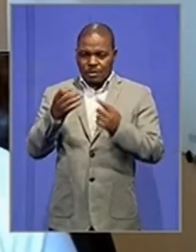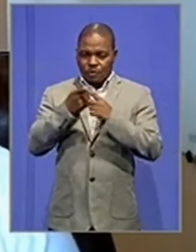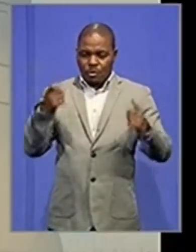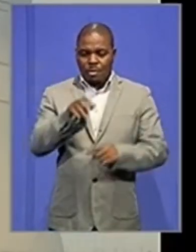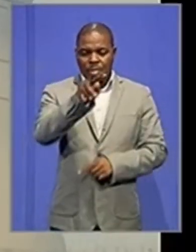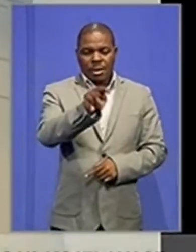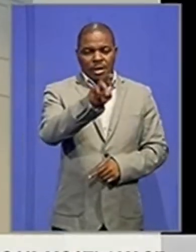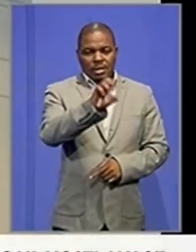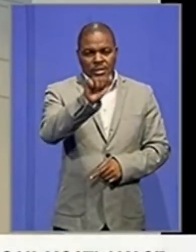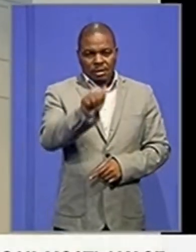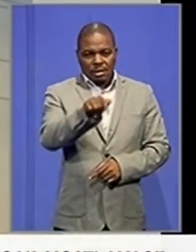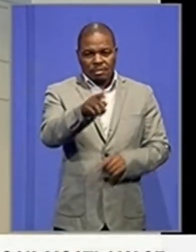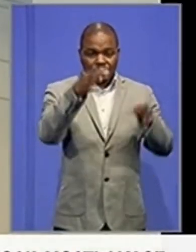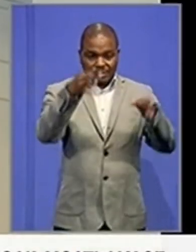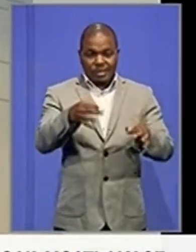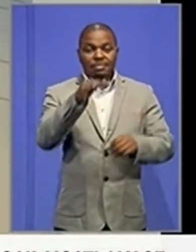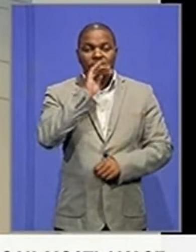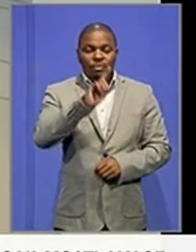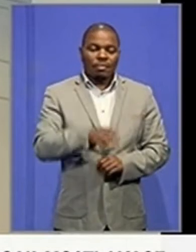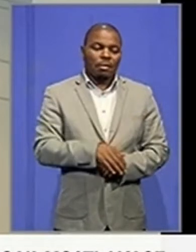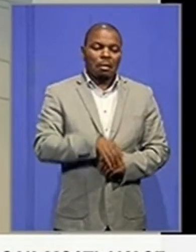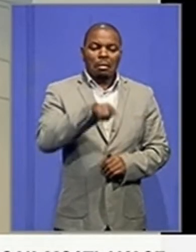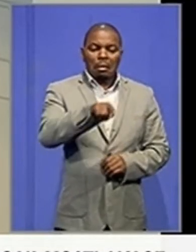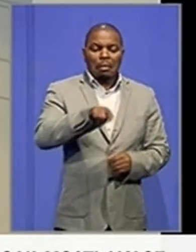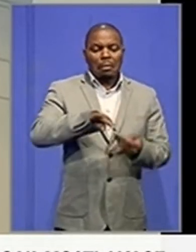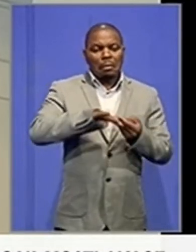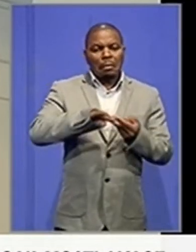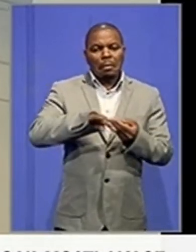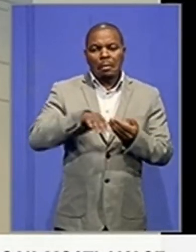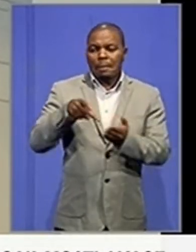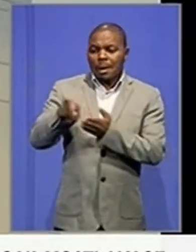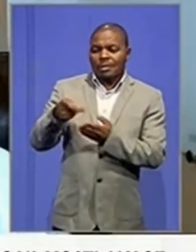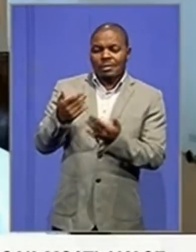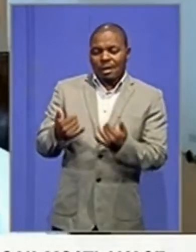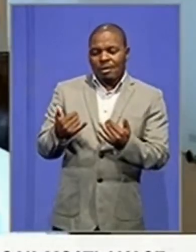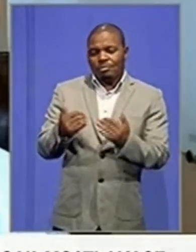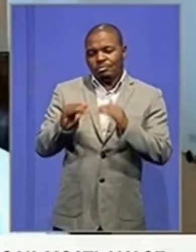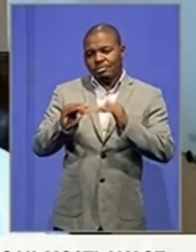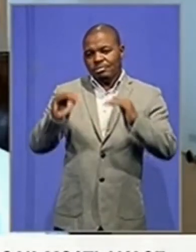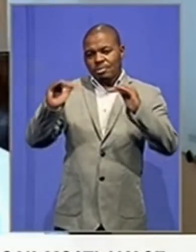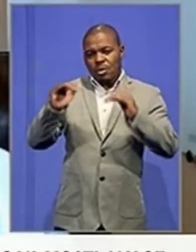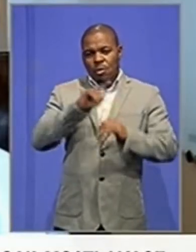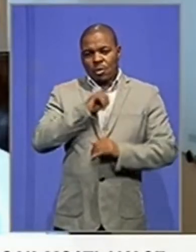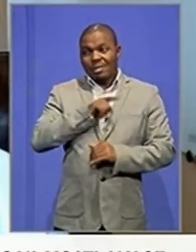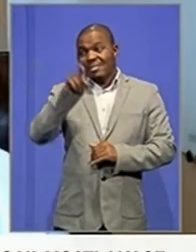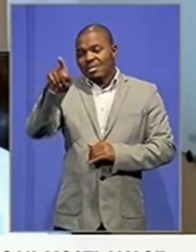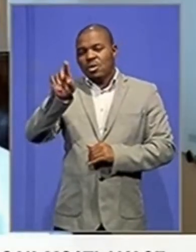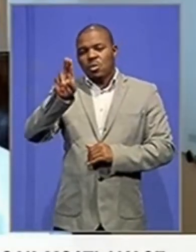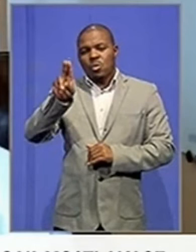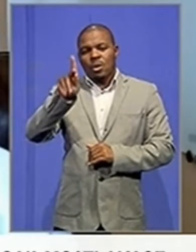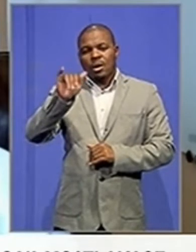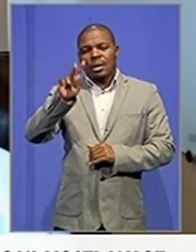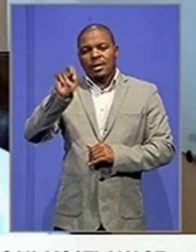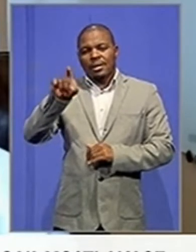decision. Obviously, this excludes where the prices are currently based on the Ukraine